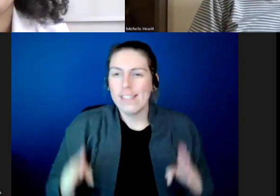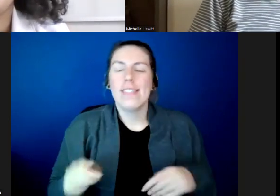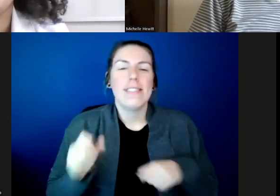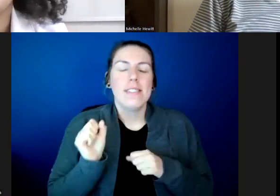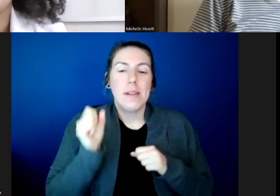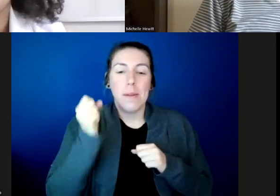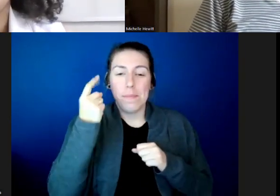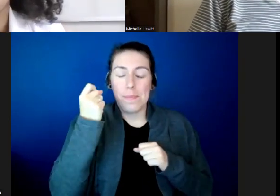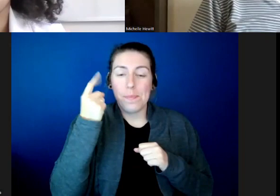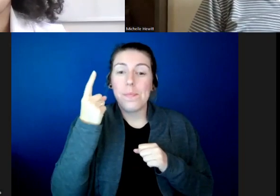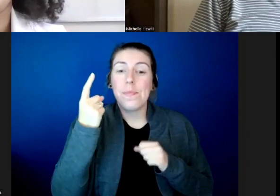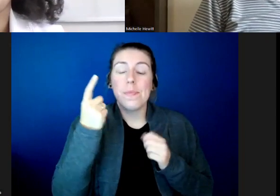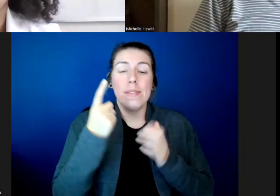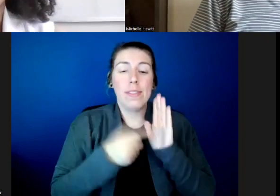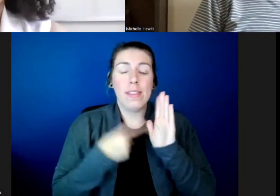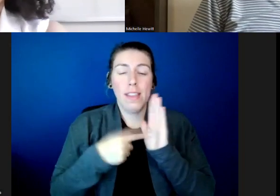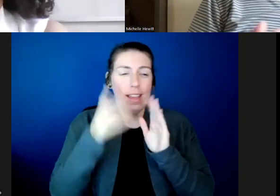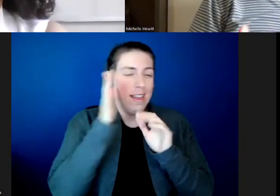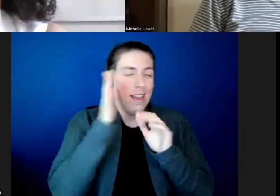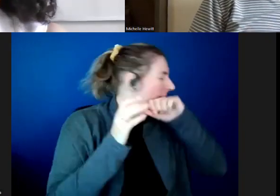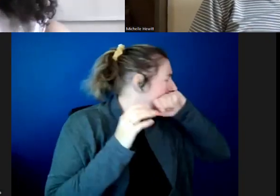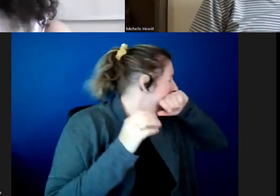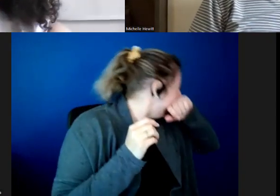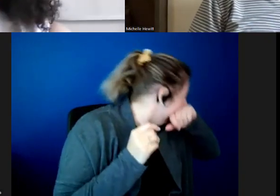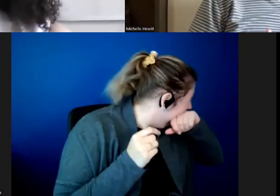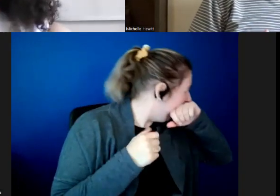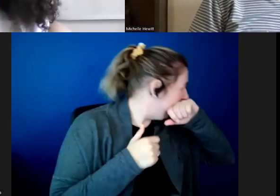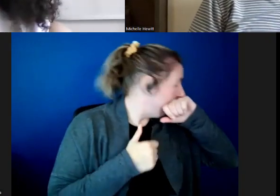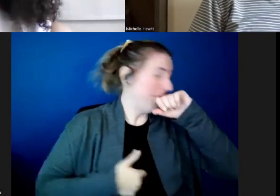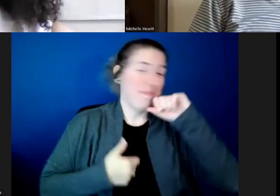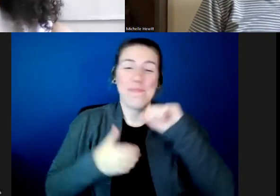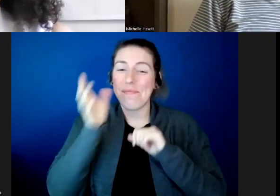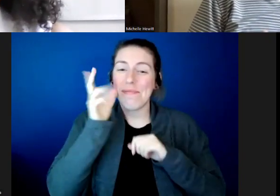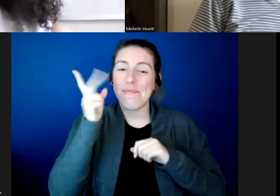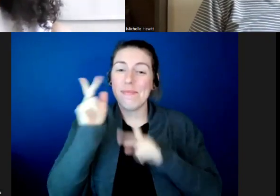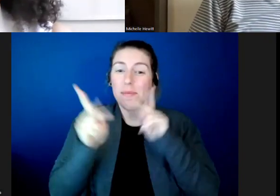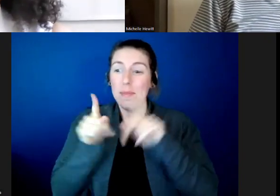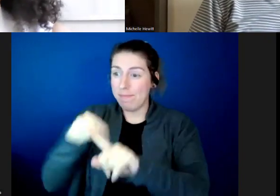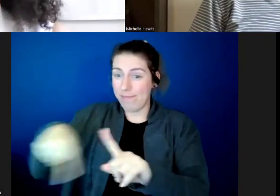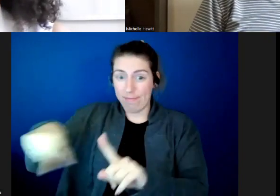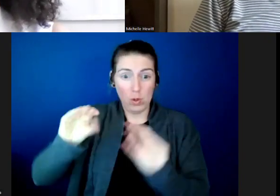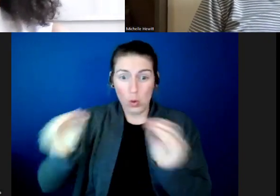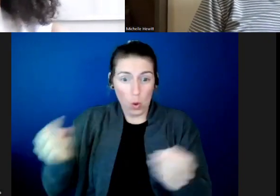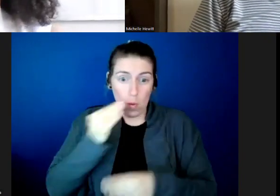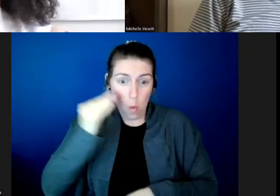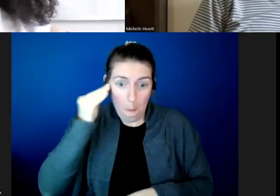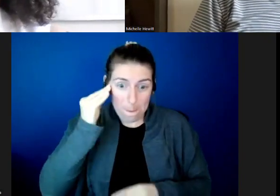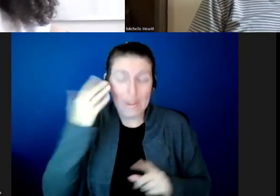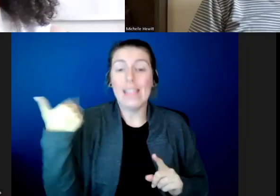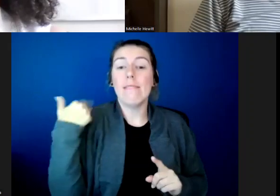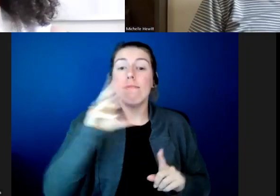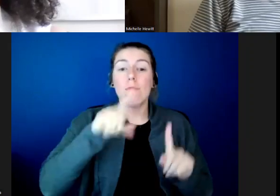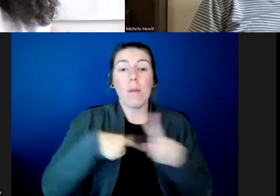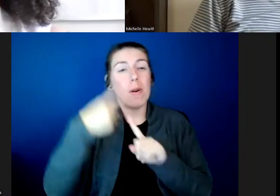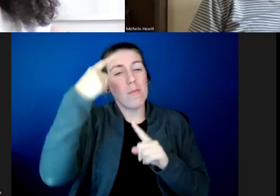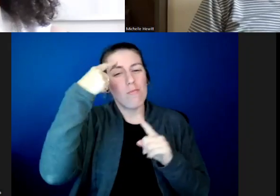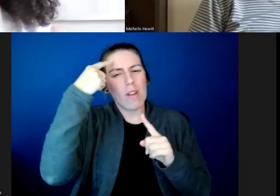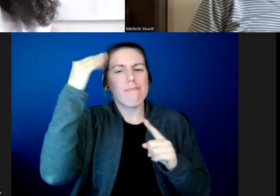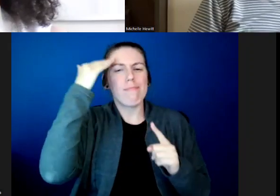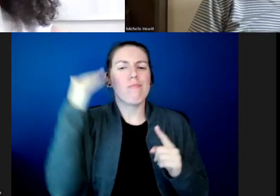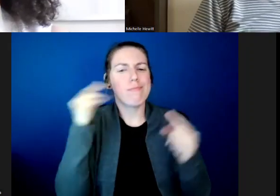our unhoused population, and again, when we talk about, brain injury, we know that the